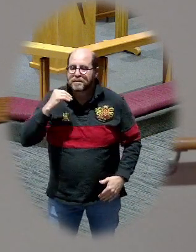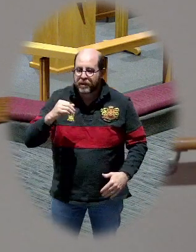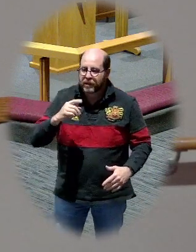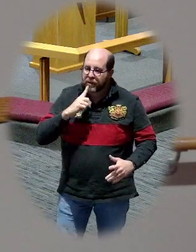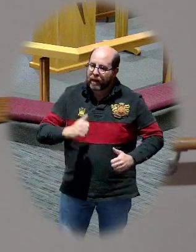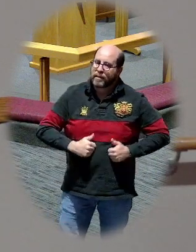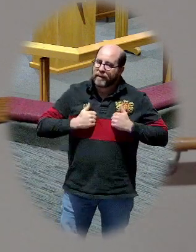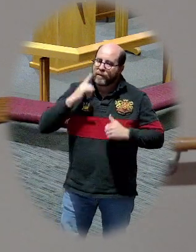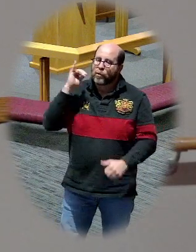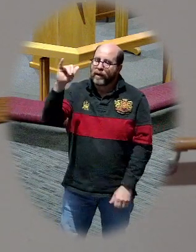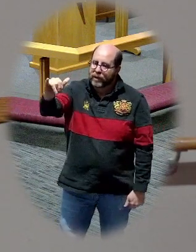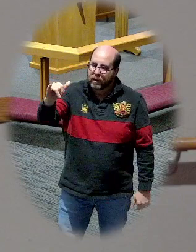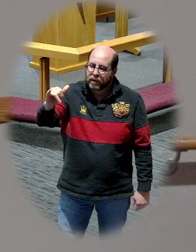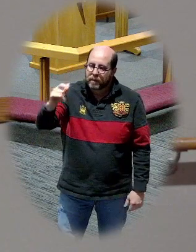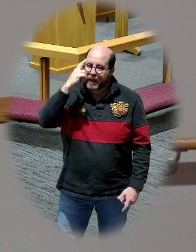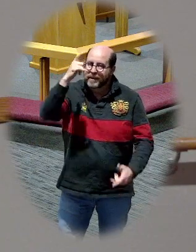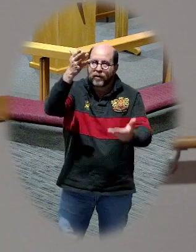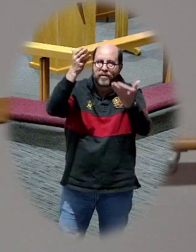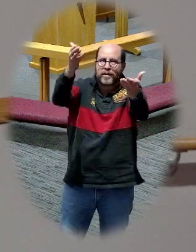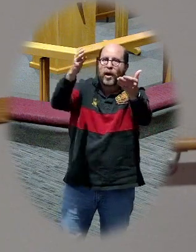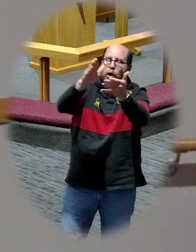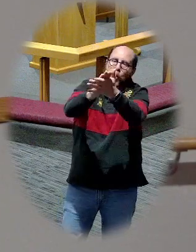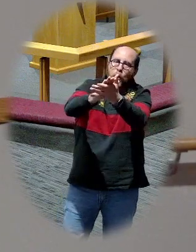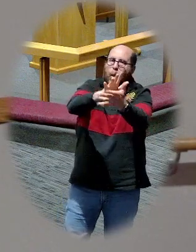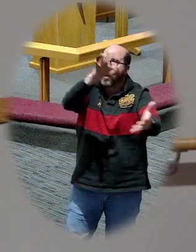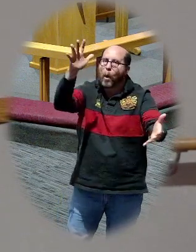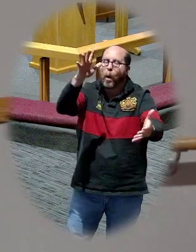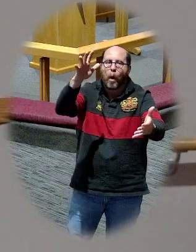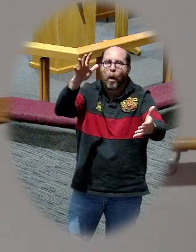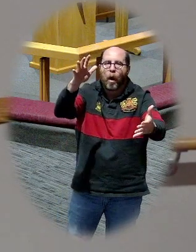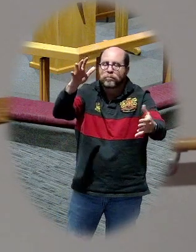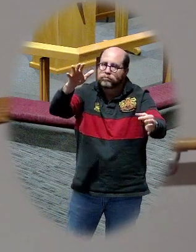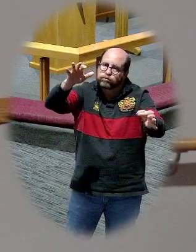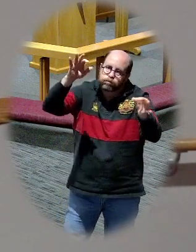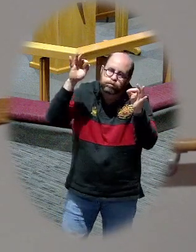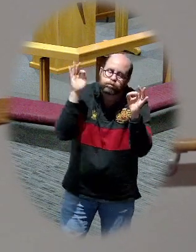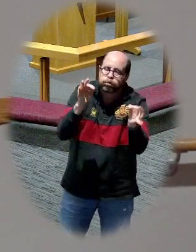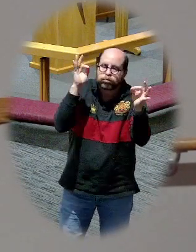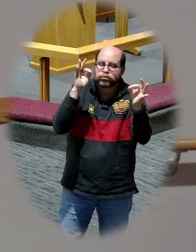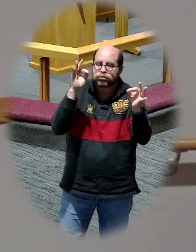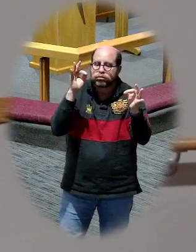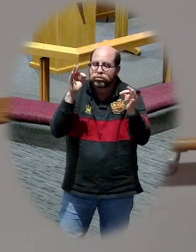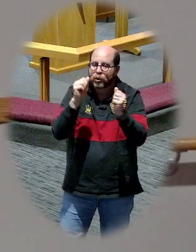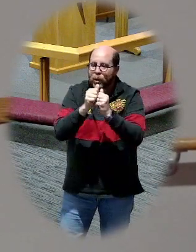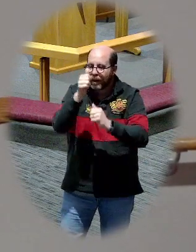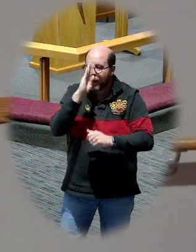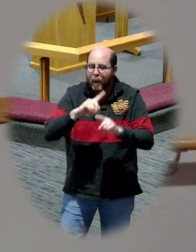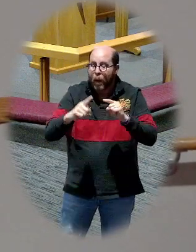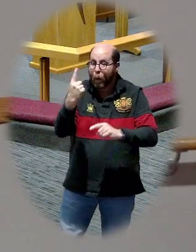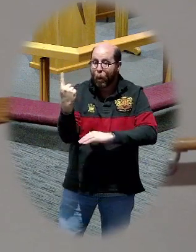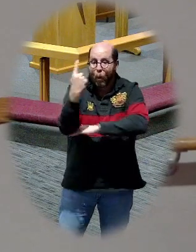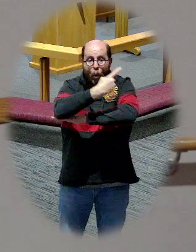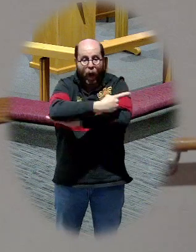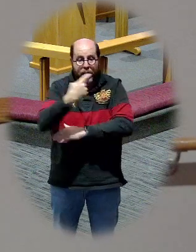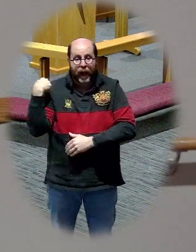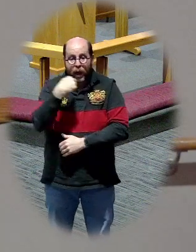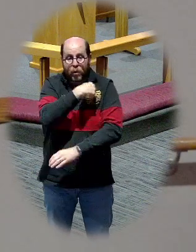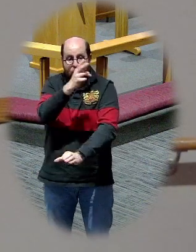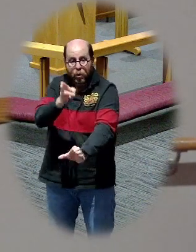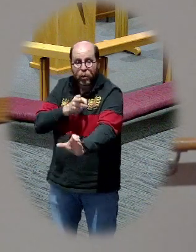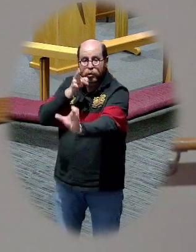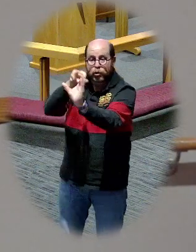as they reside in the glory, full, unmitigated glory of God. But one day we will.